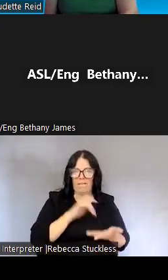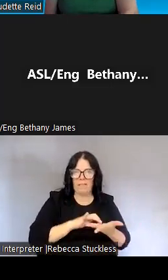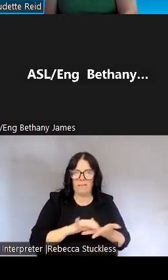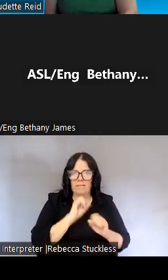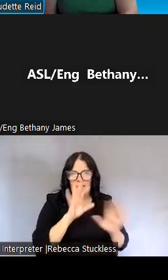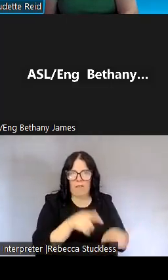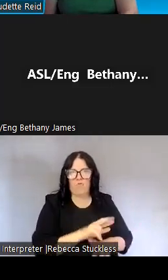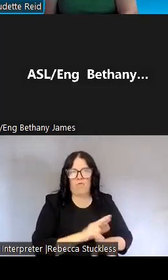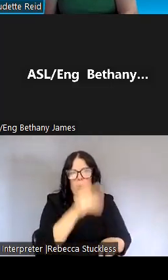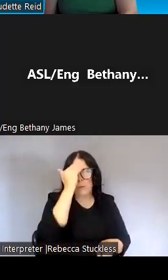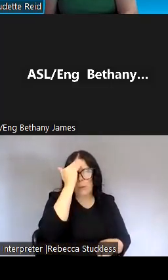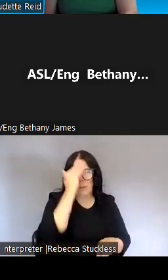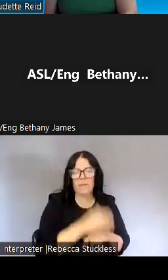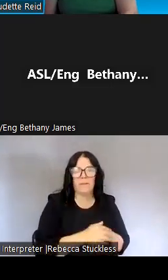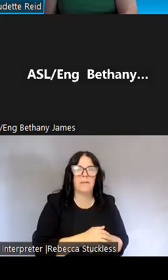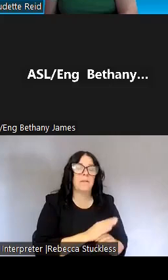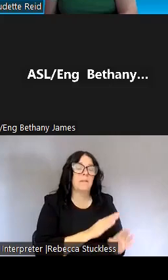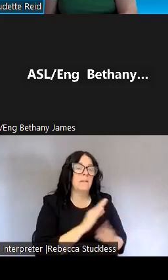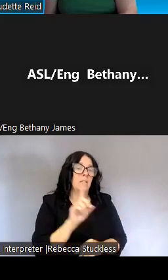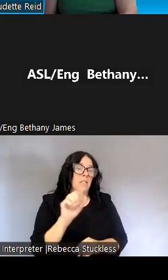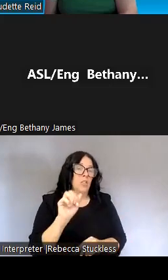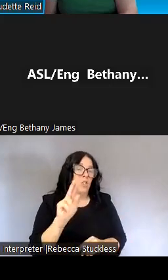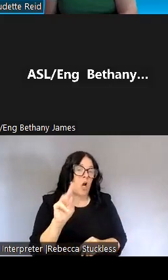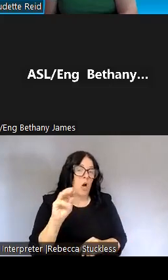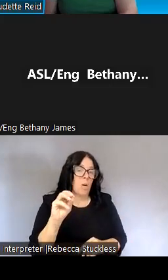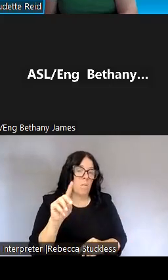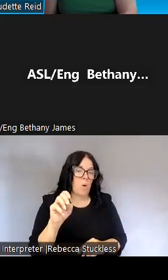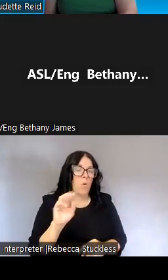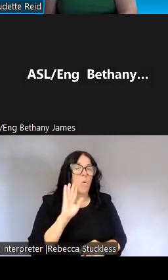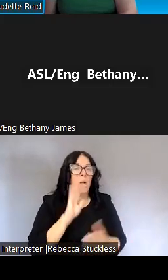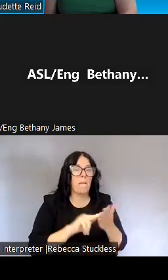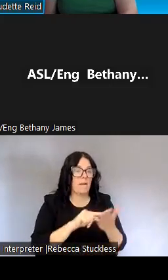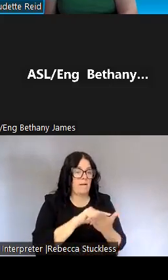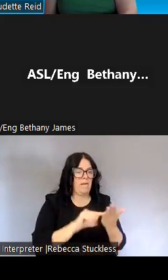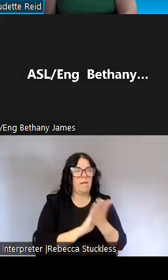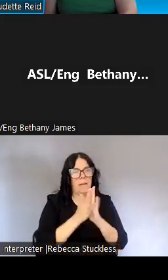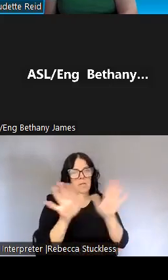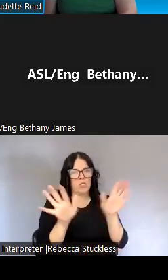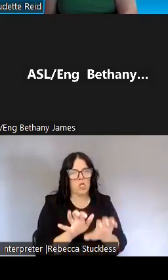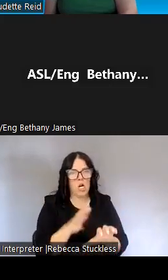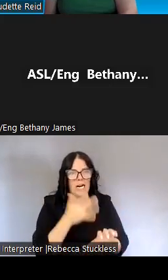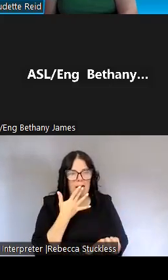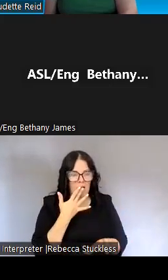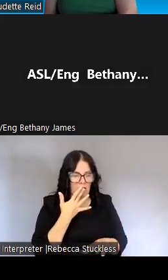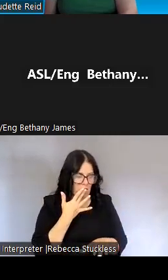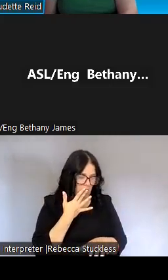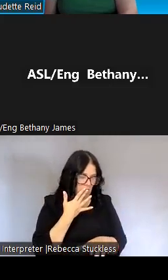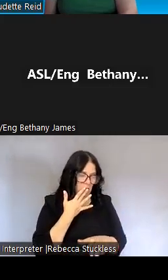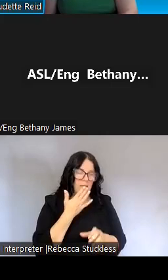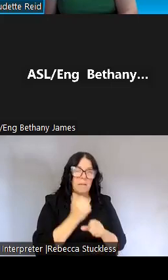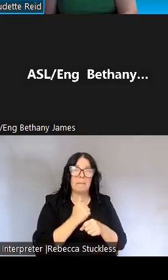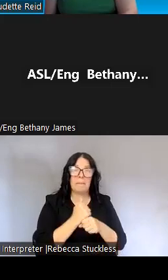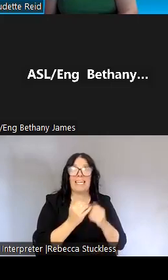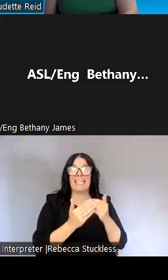Now, dark mode, it transforms every element on your screen into a darker color scheme to make reading